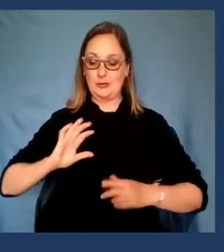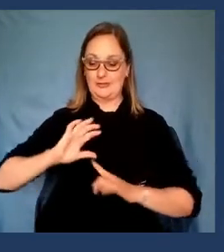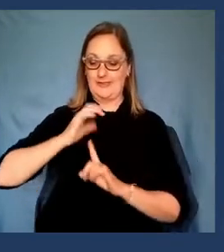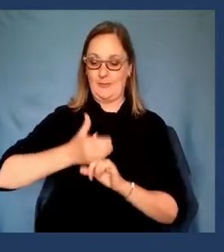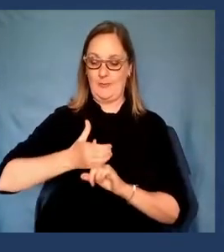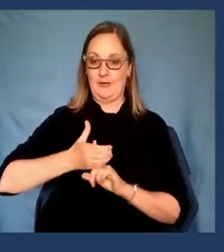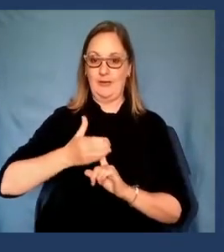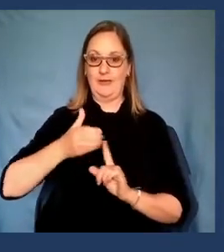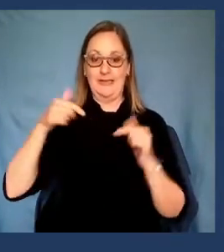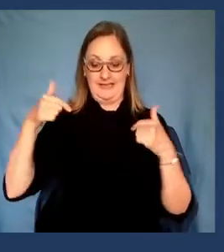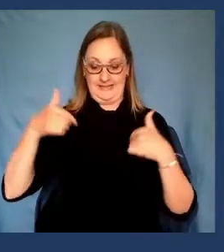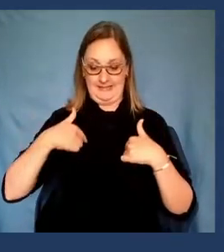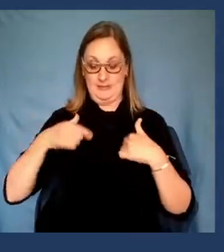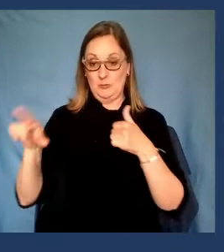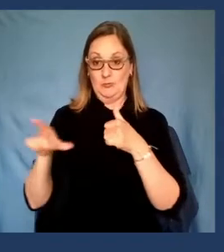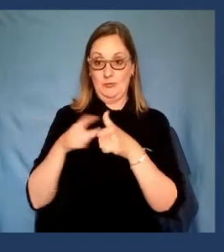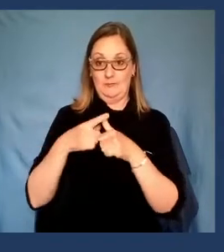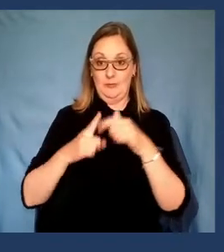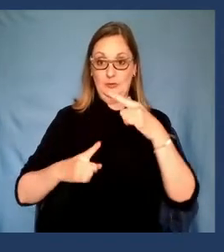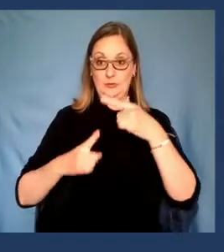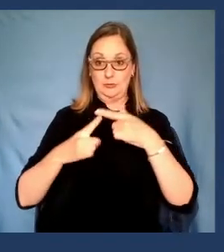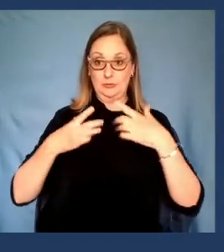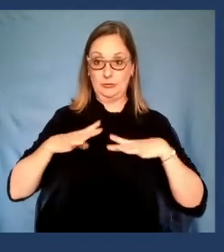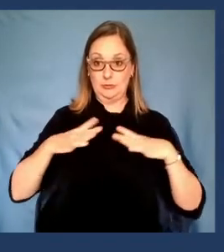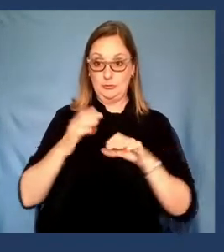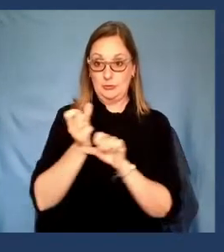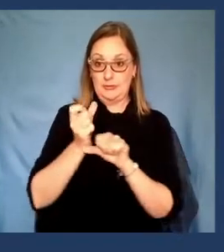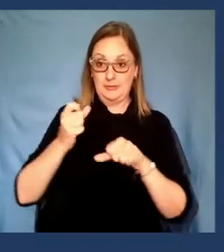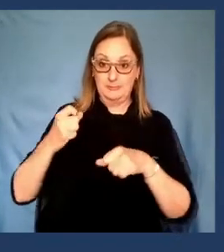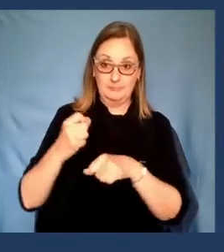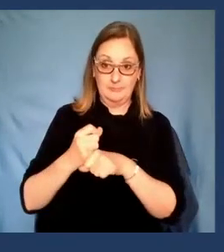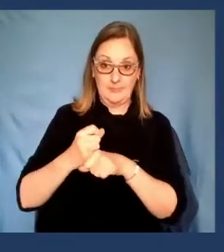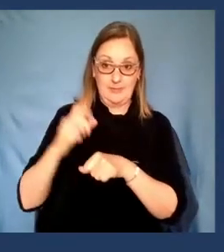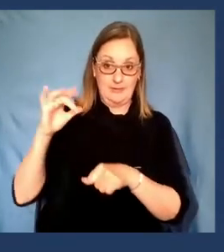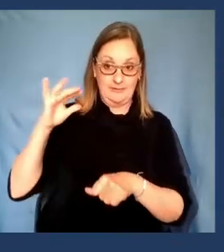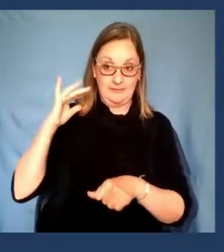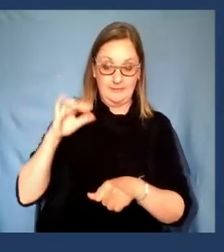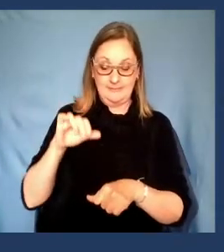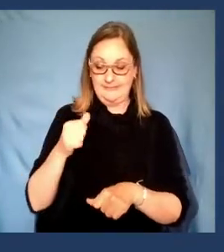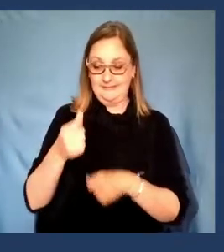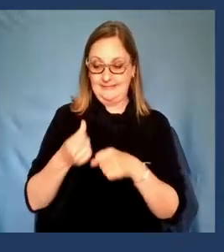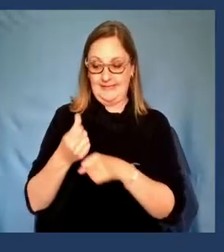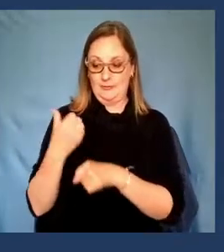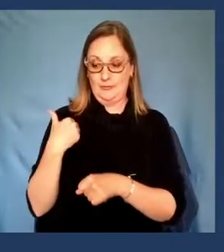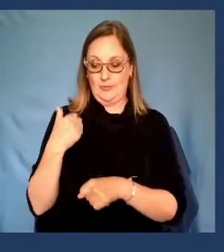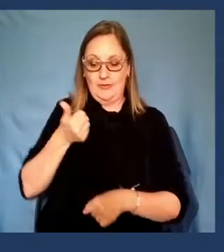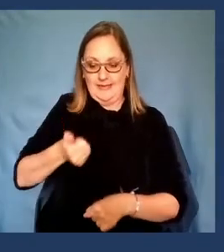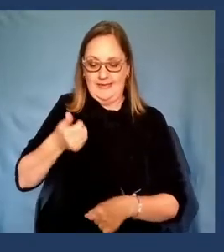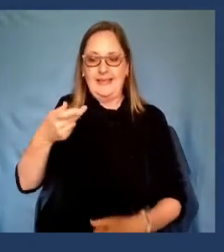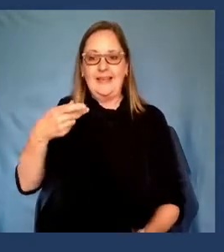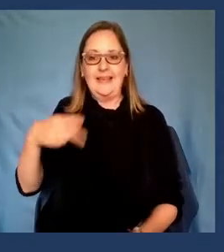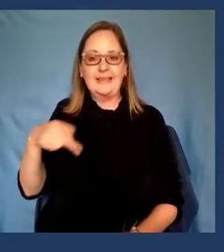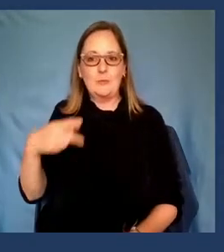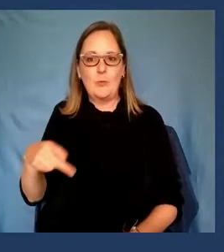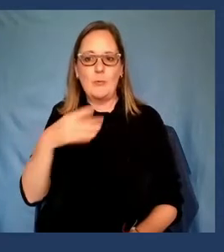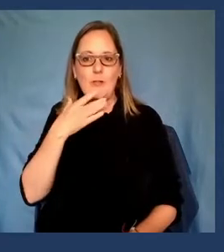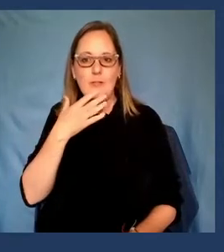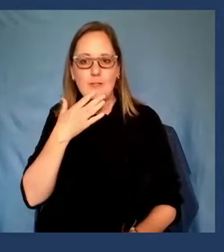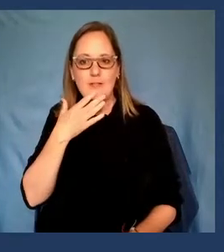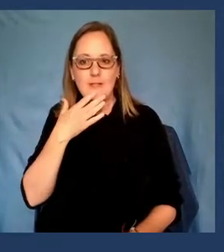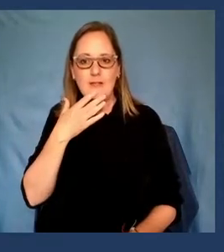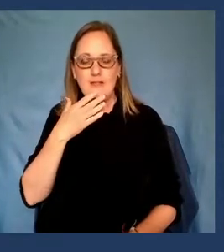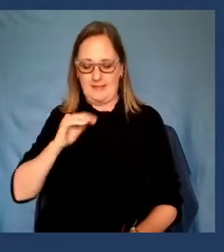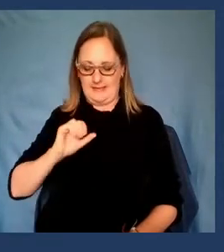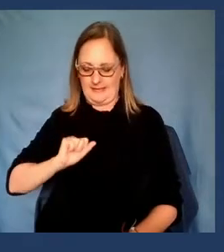ever made, which is the Ability Summit logo. It's purple. It's got the letters of ability spelled out in